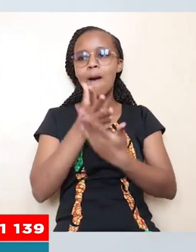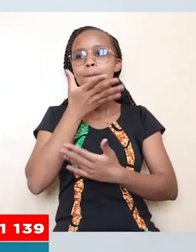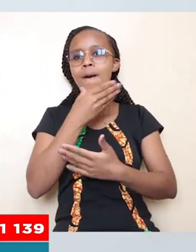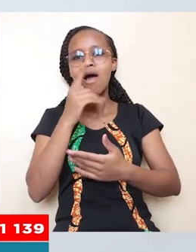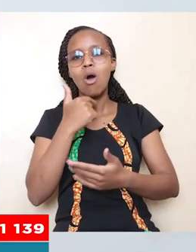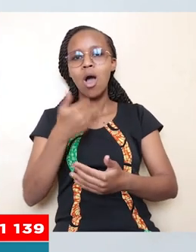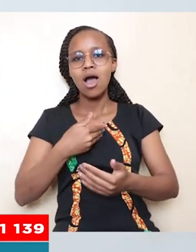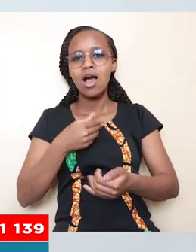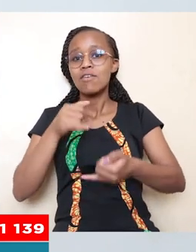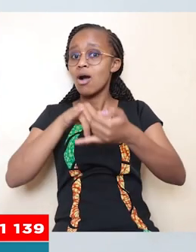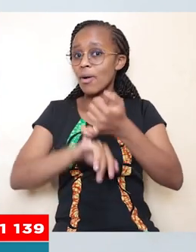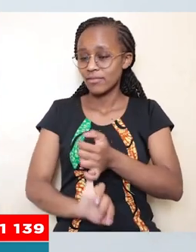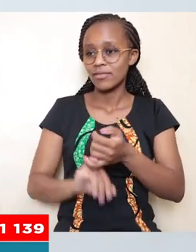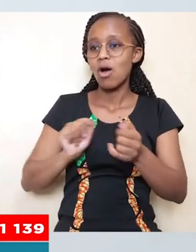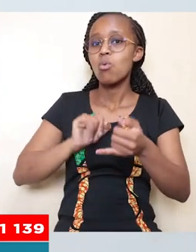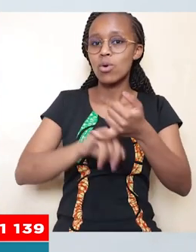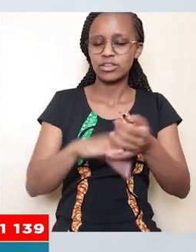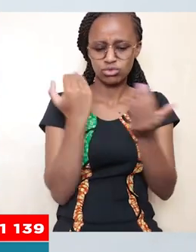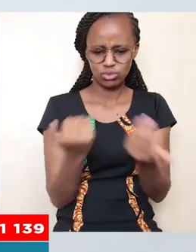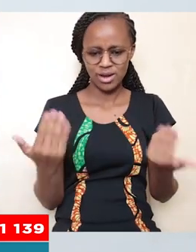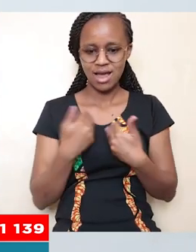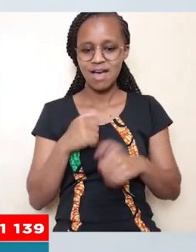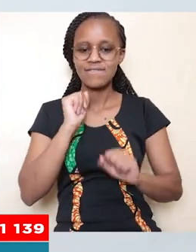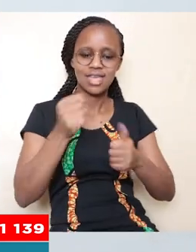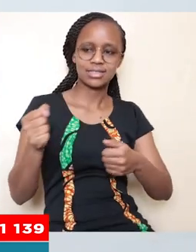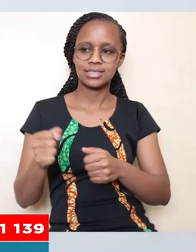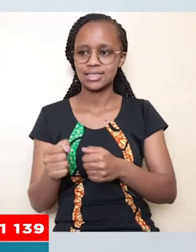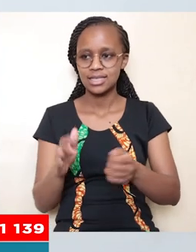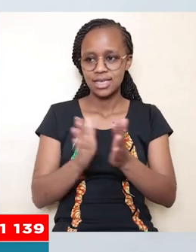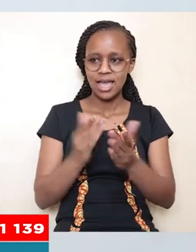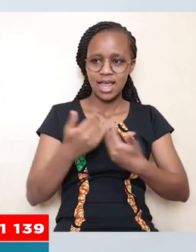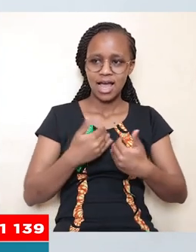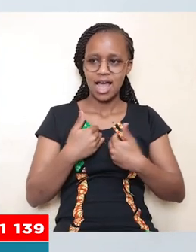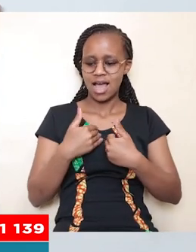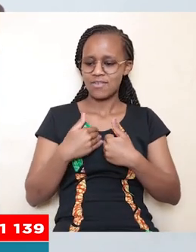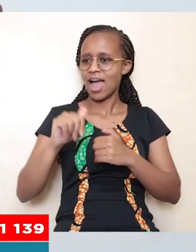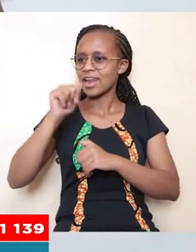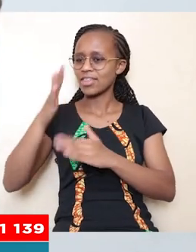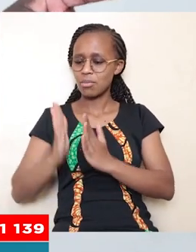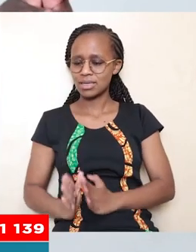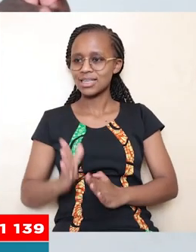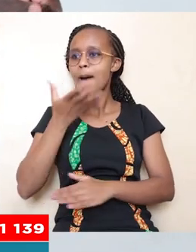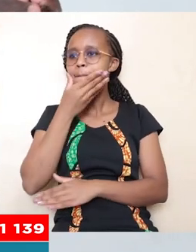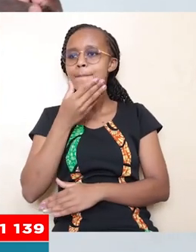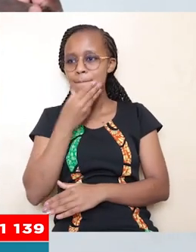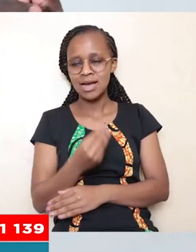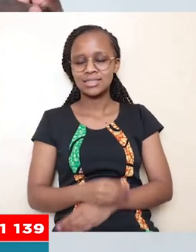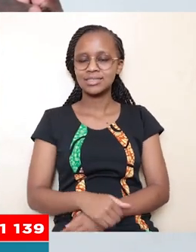who has a wife and has children and has mpago wakado, a man,